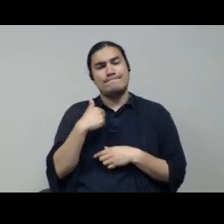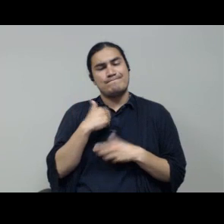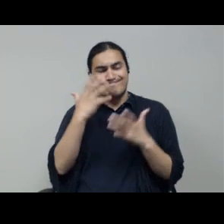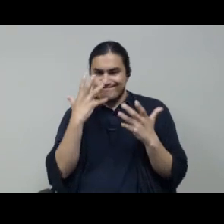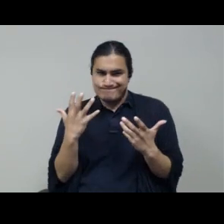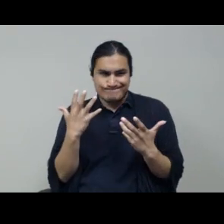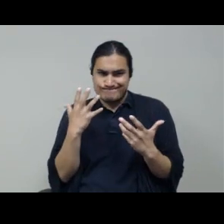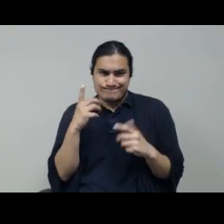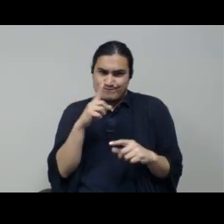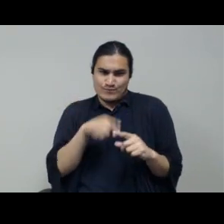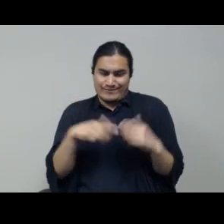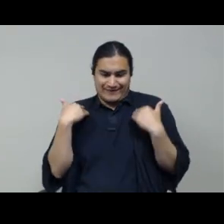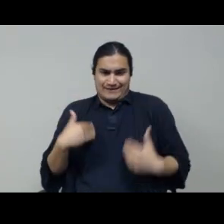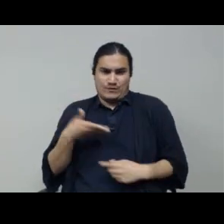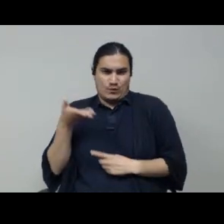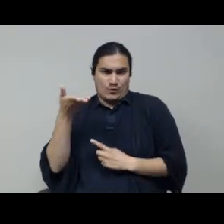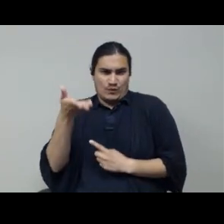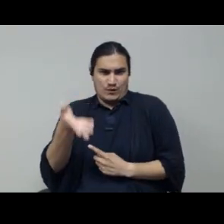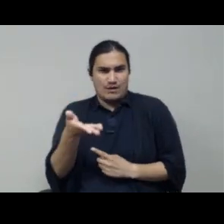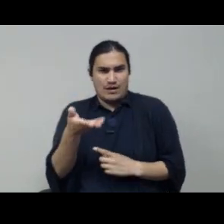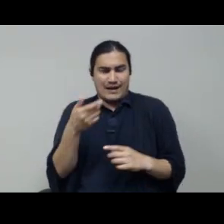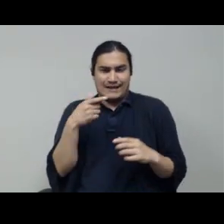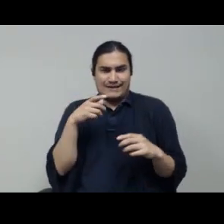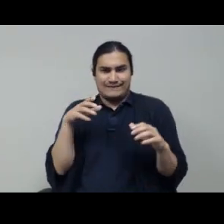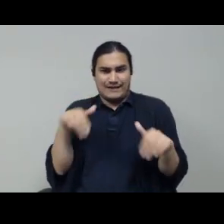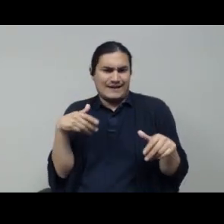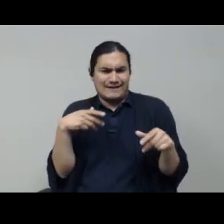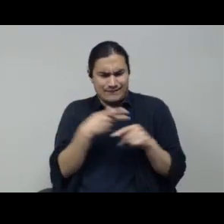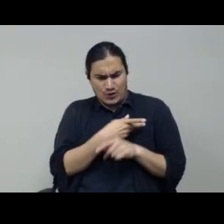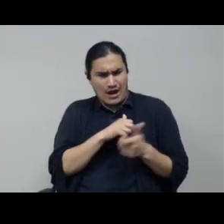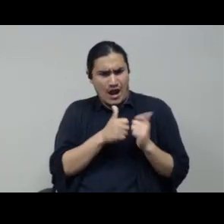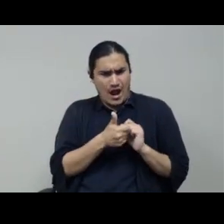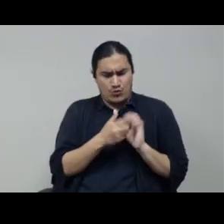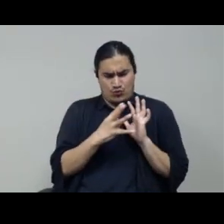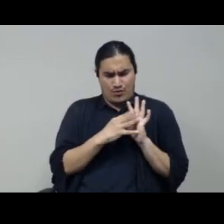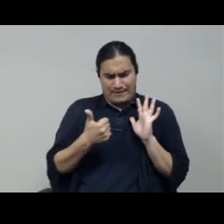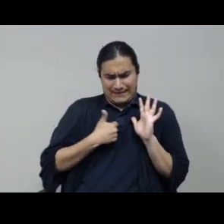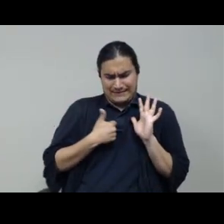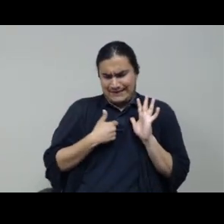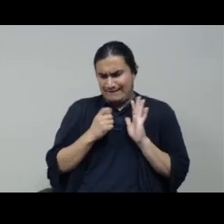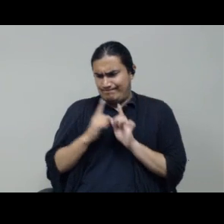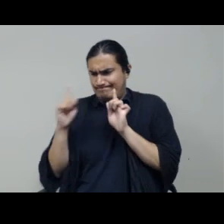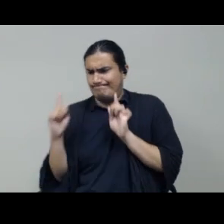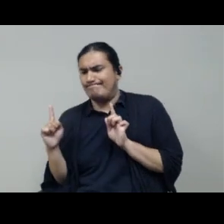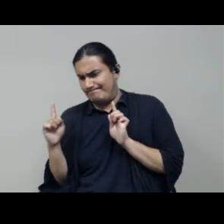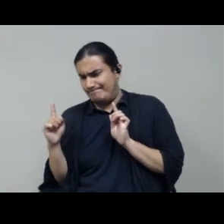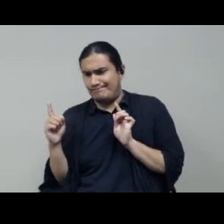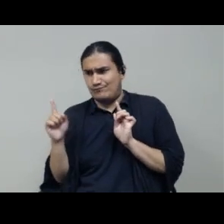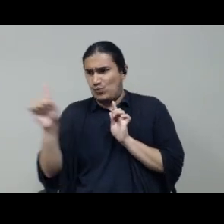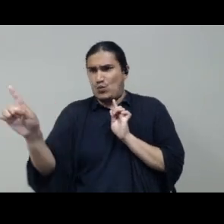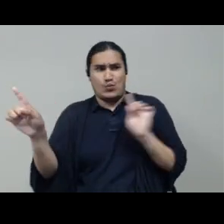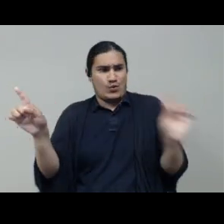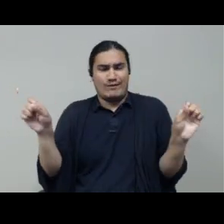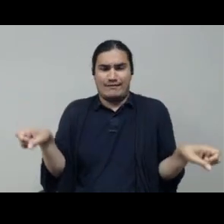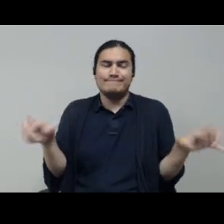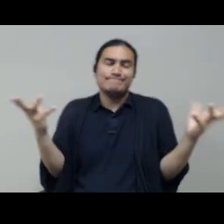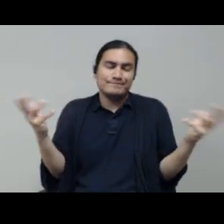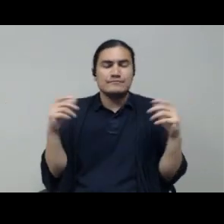able to physically be there. I haven't figured out how to clone myself to be in 2 places at once, but I was there.